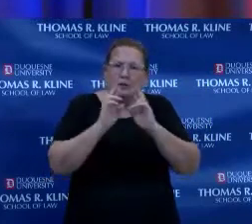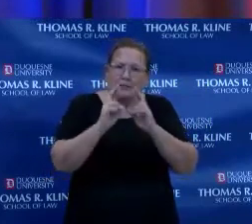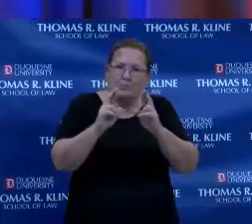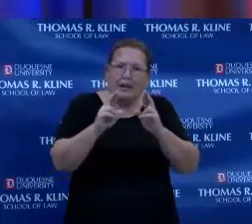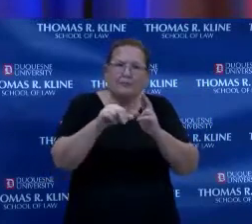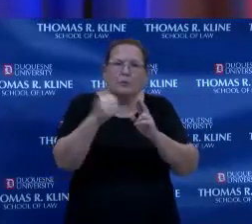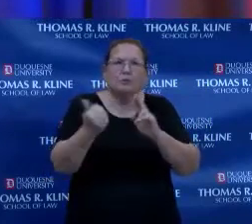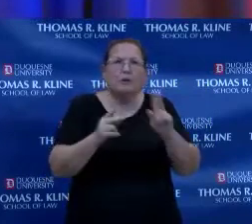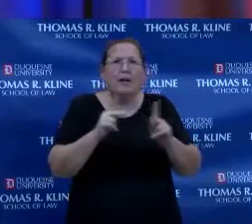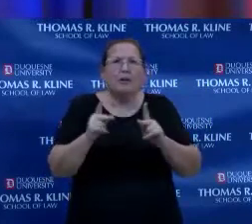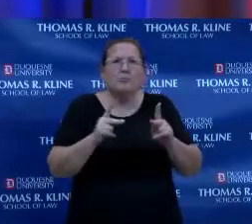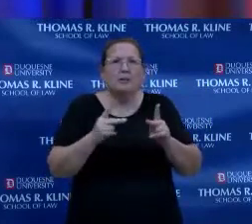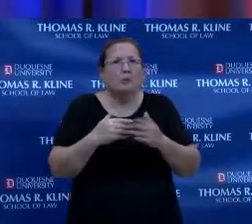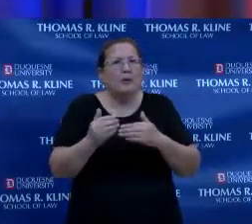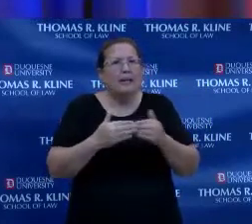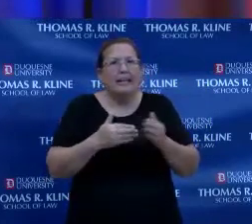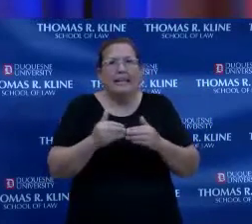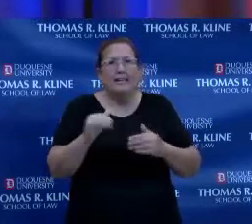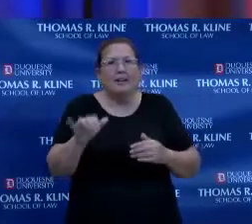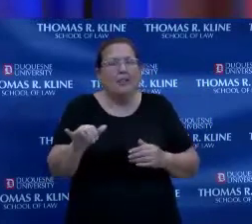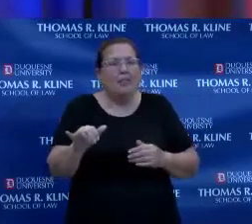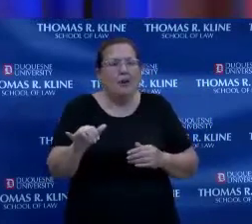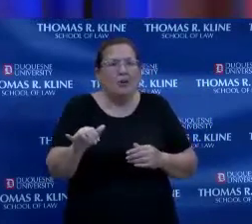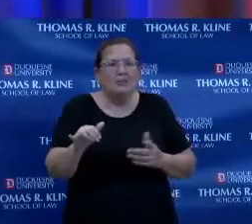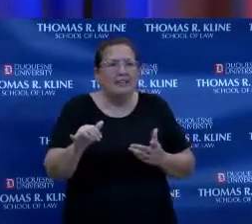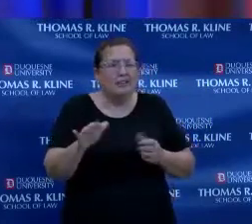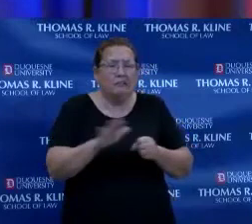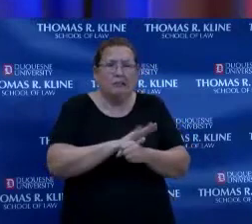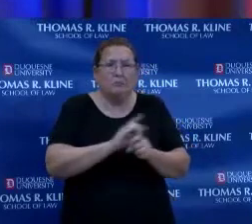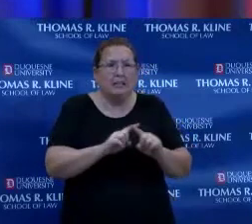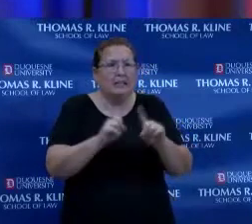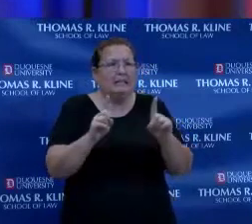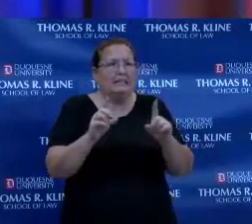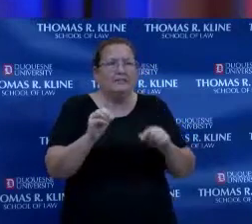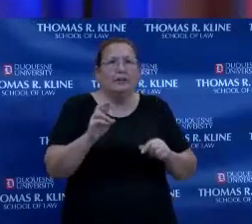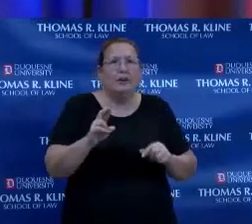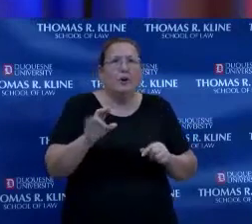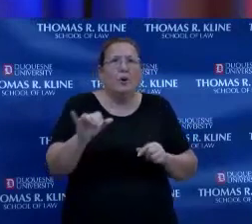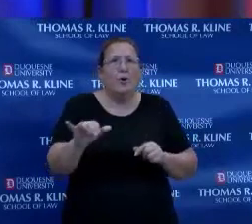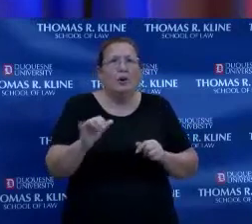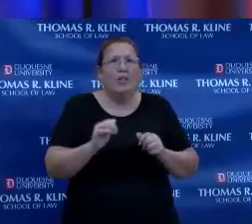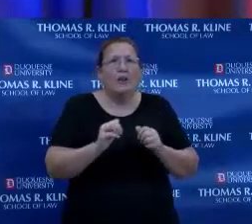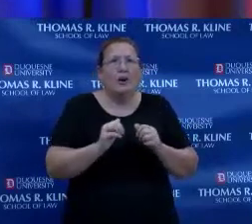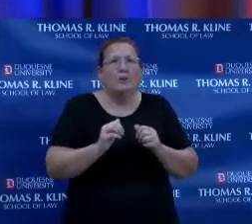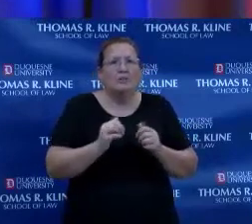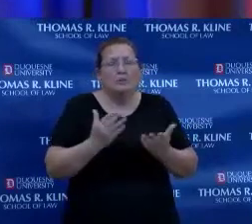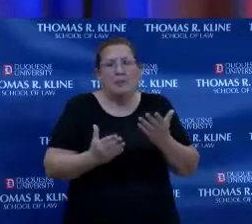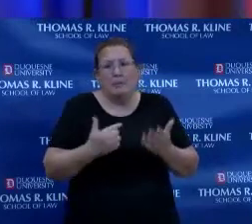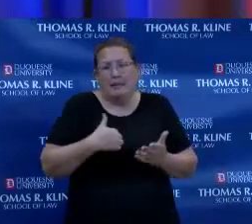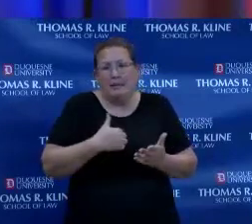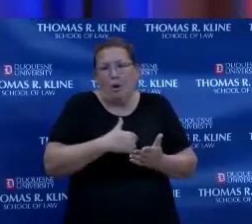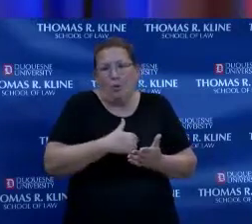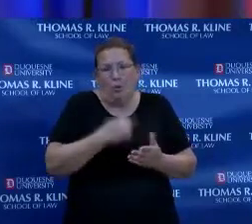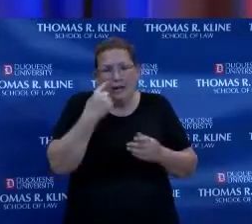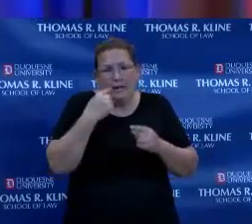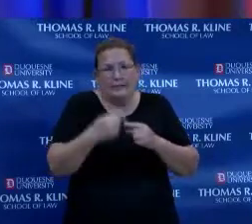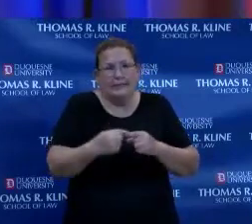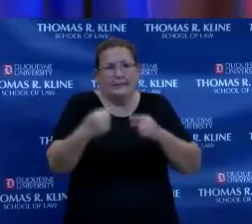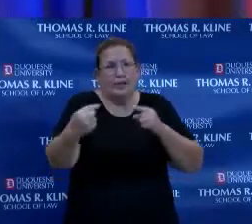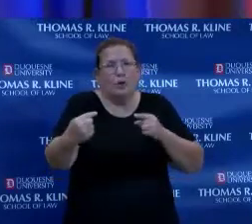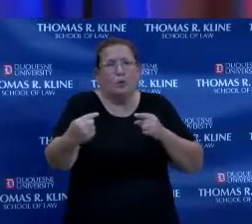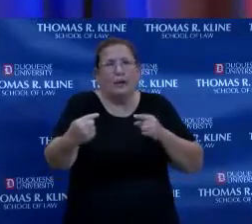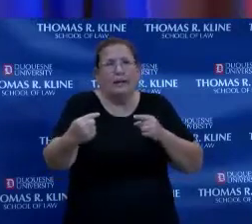everyone, even those from whom we may be different or those with whom we may disagree. We engage